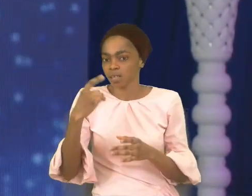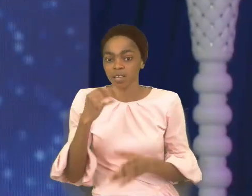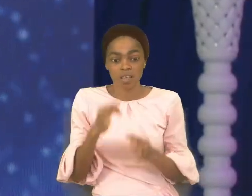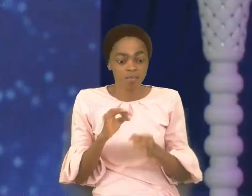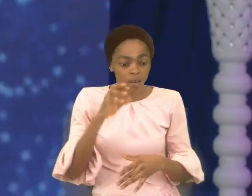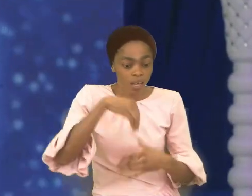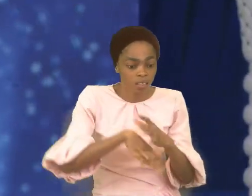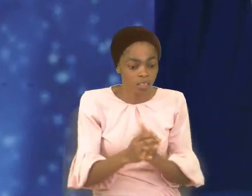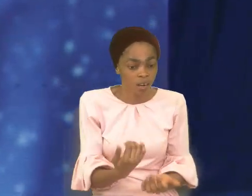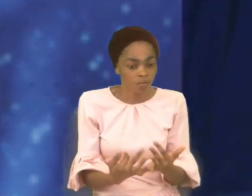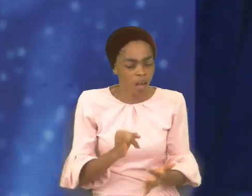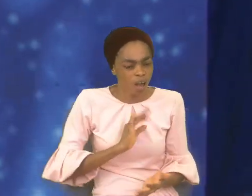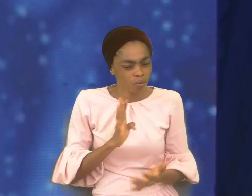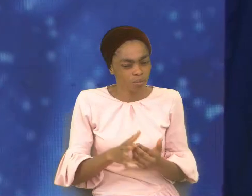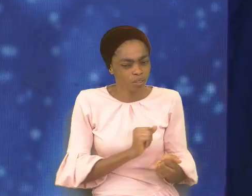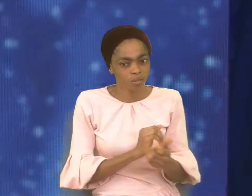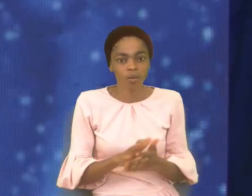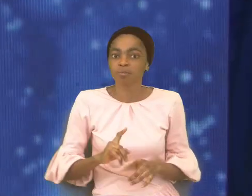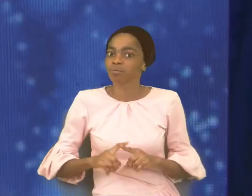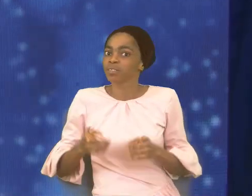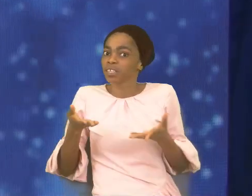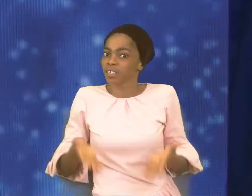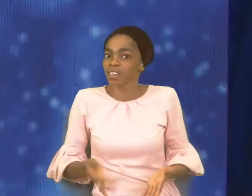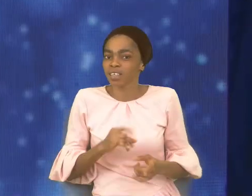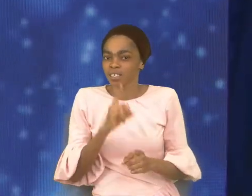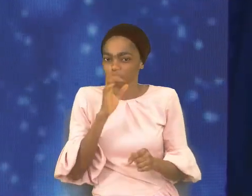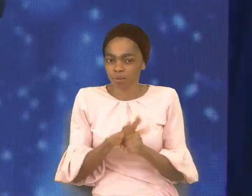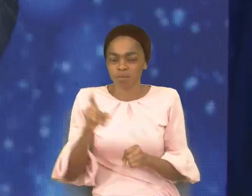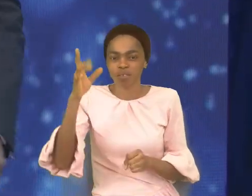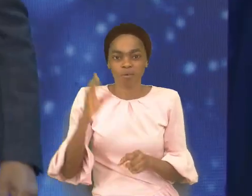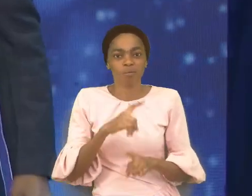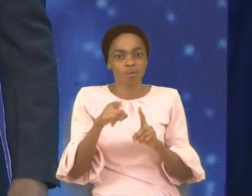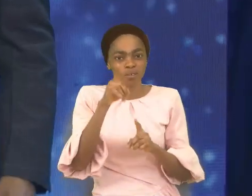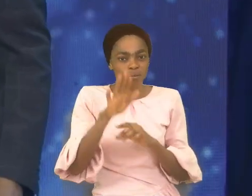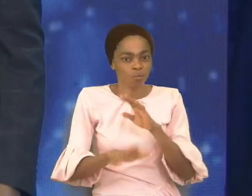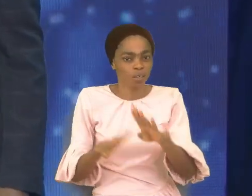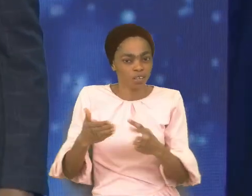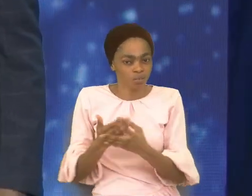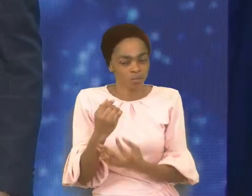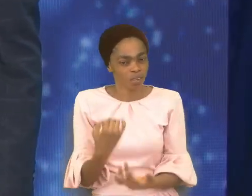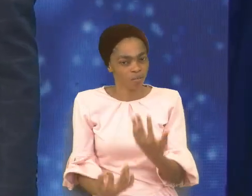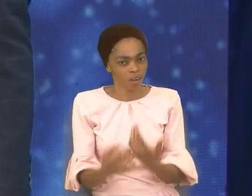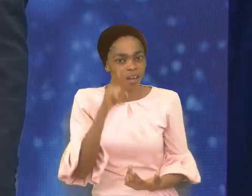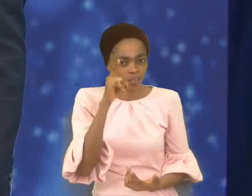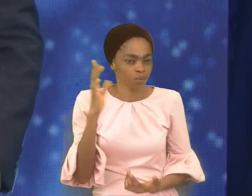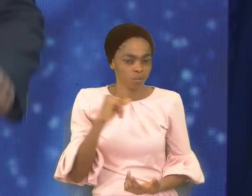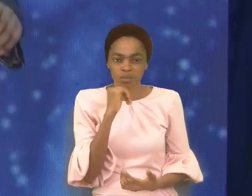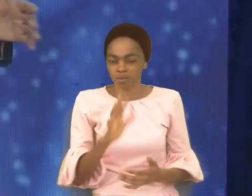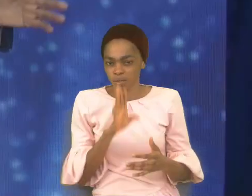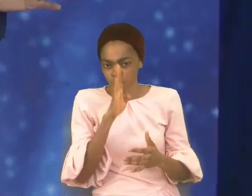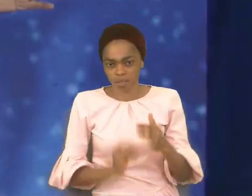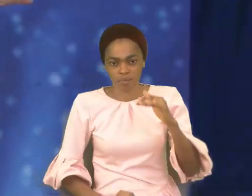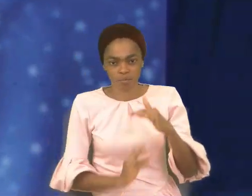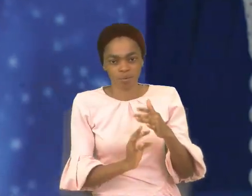thou walkest through the fire, thou shalt not be burnt. If Shadrach, Meshach, and Abednego